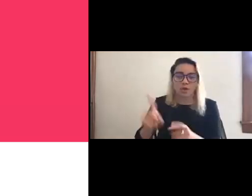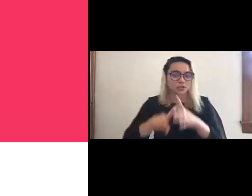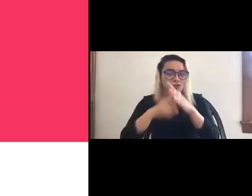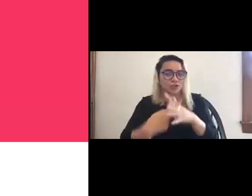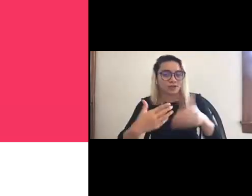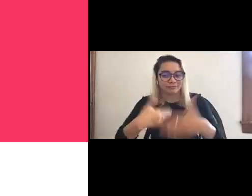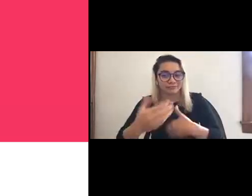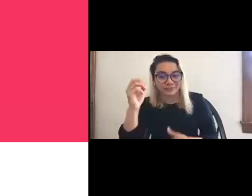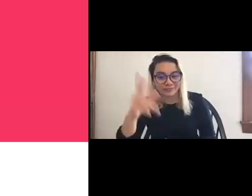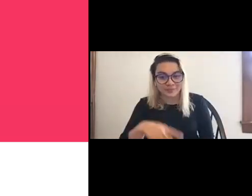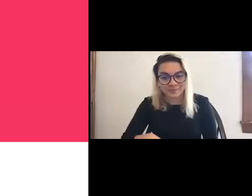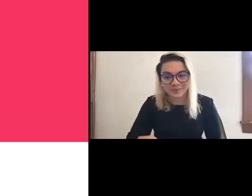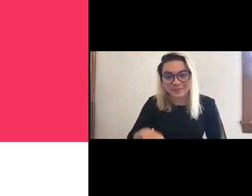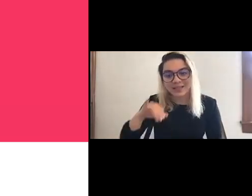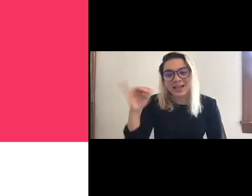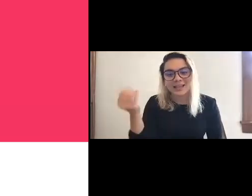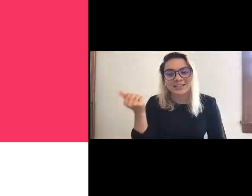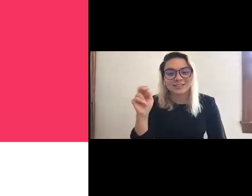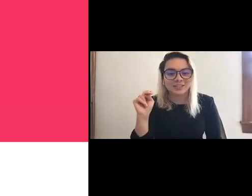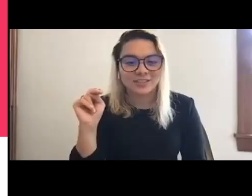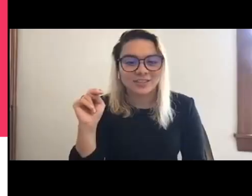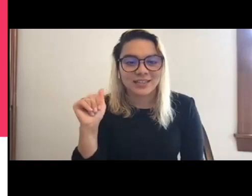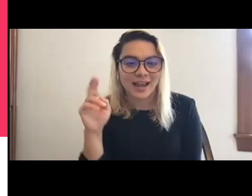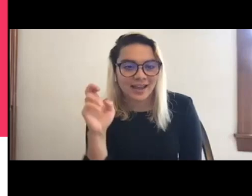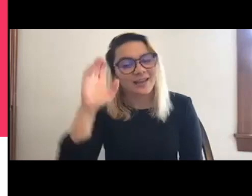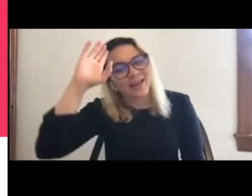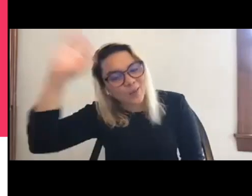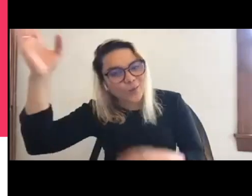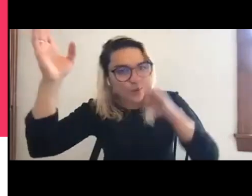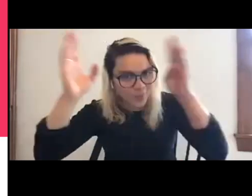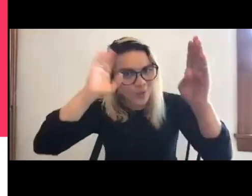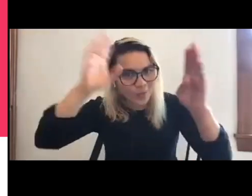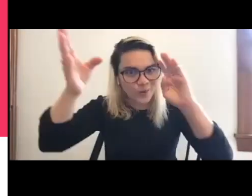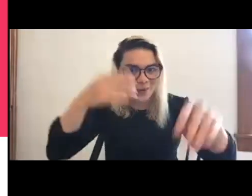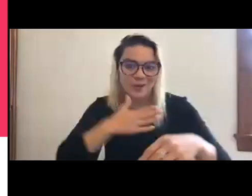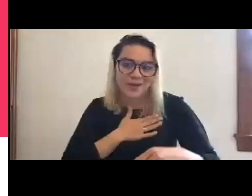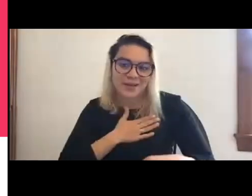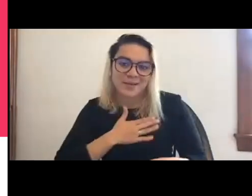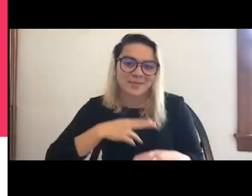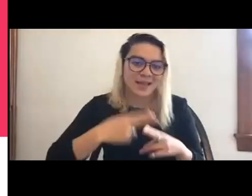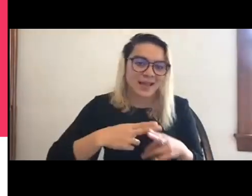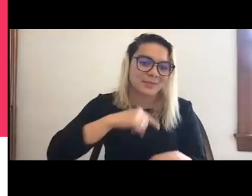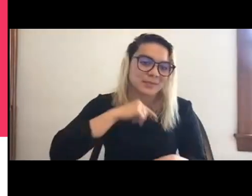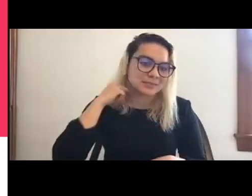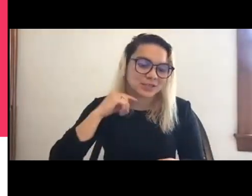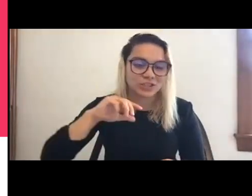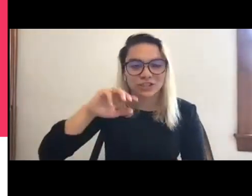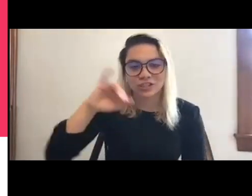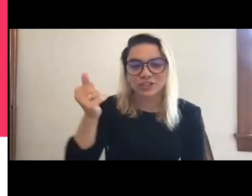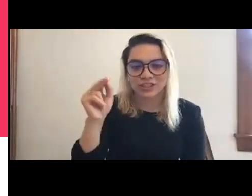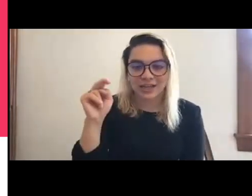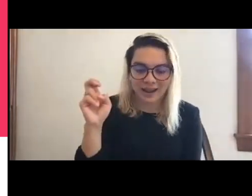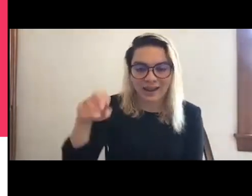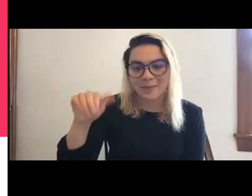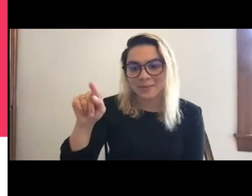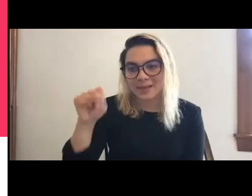All right. Hello, everyone. I am Minister Janae Bates. I use she, her pronouns.